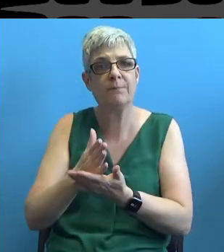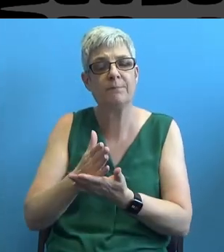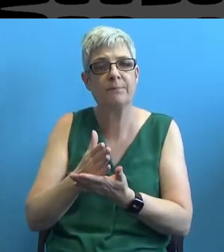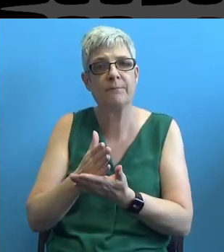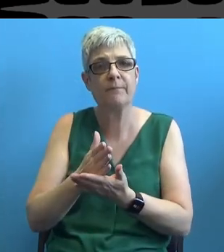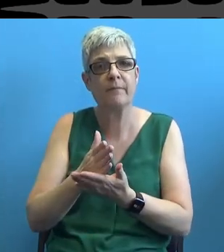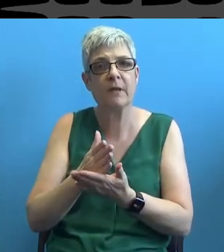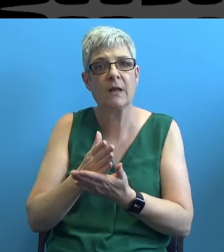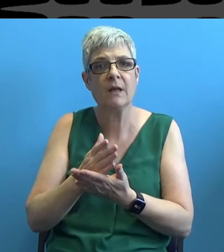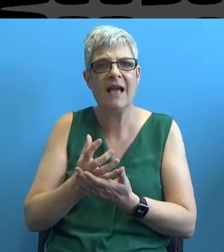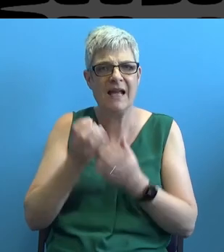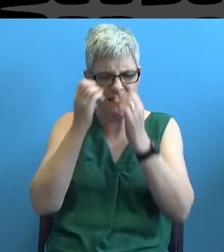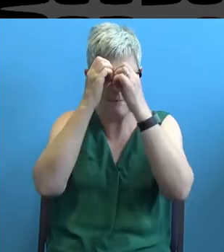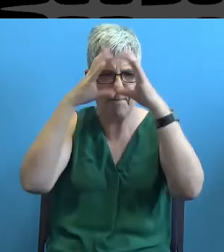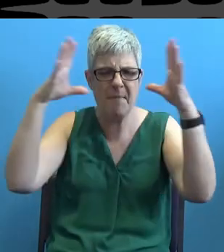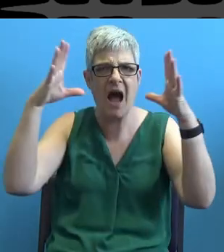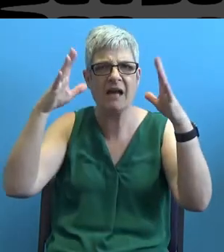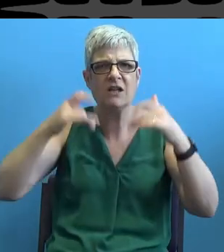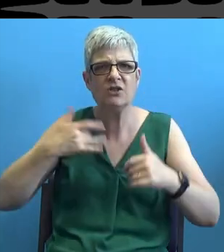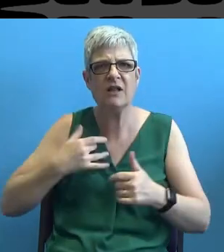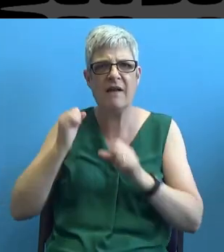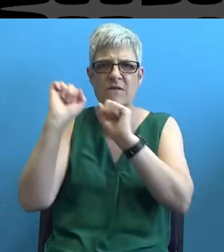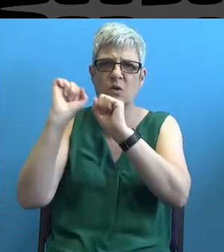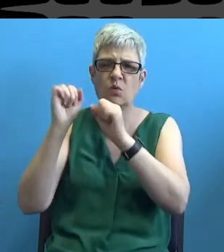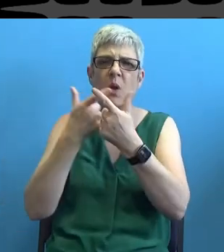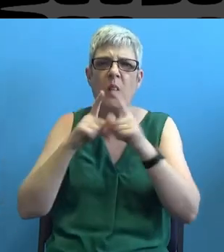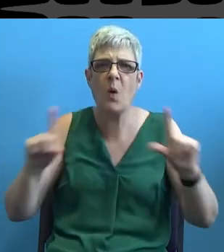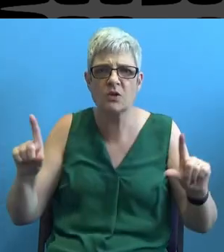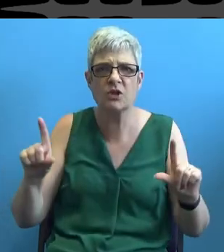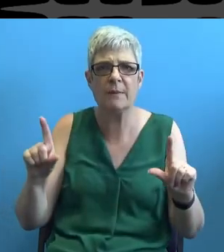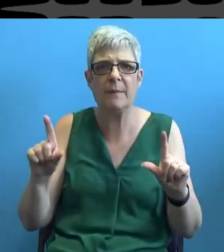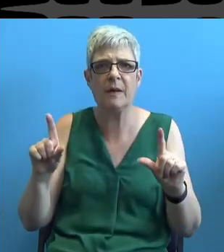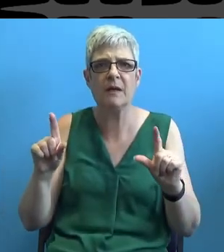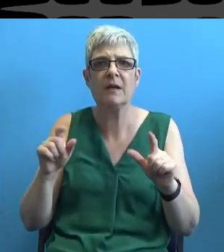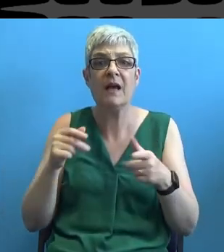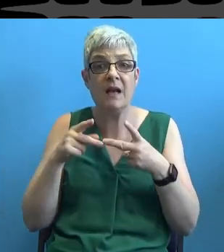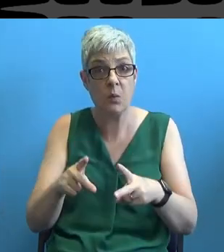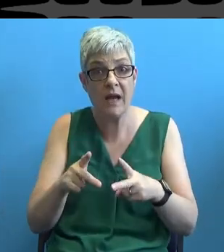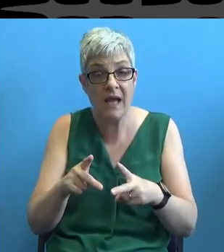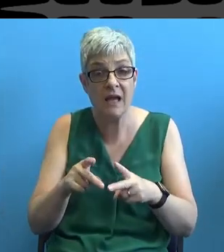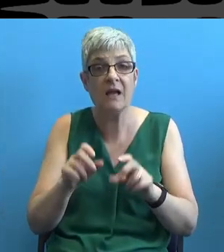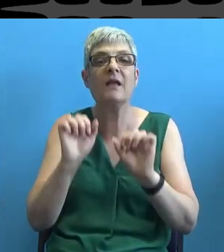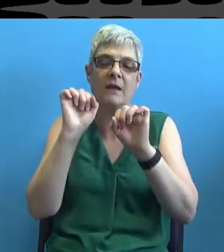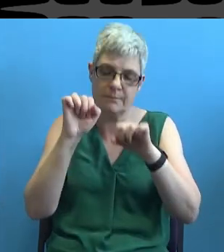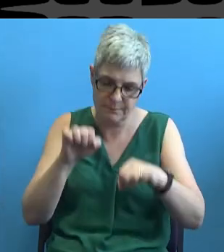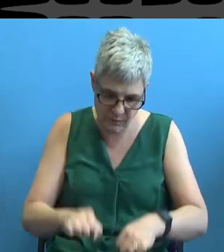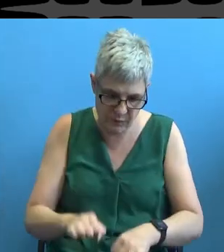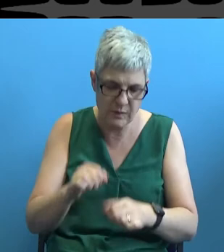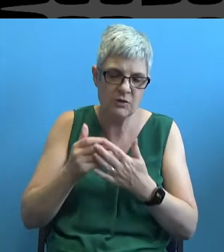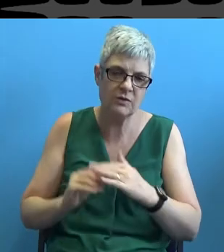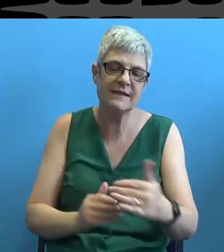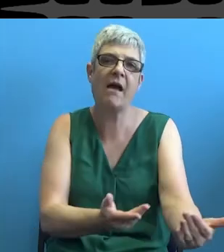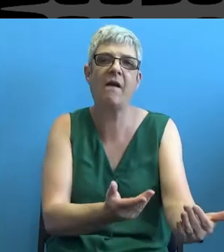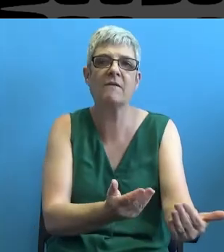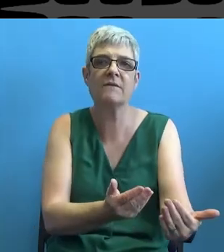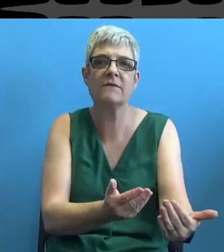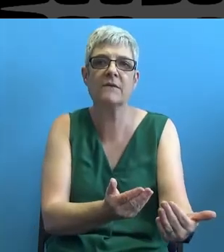And might that inspire us to live out your lordship and live out your lordship in a way that stoops to serve.